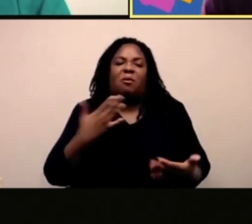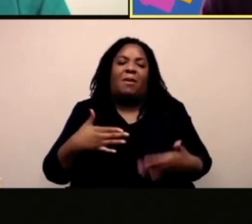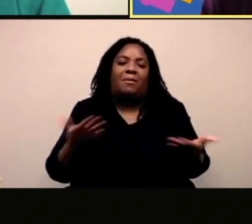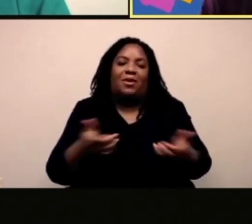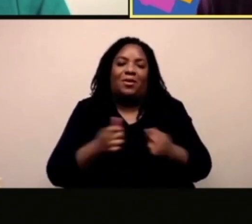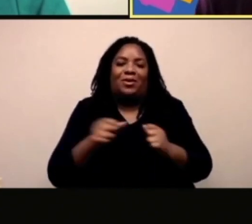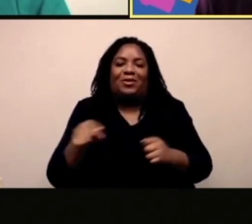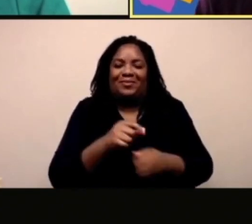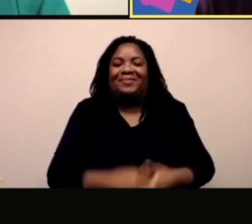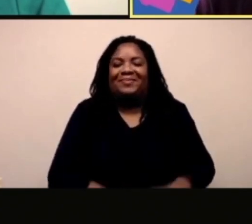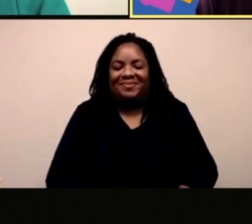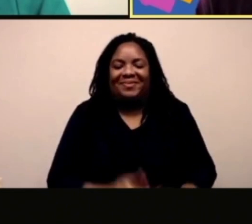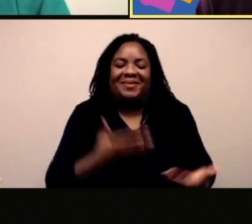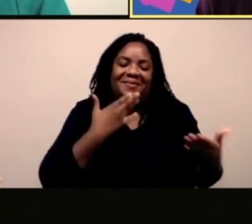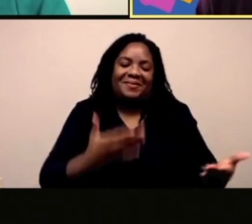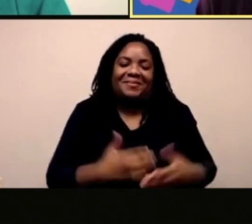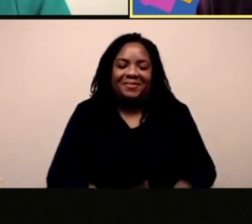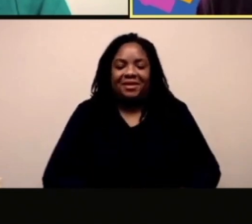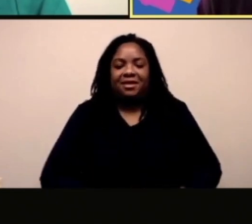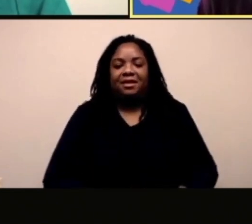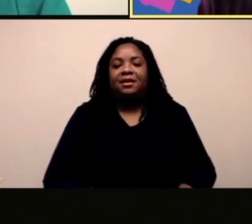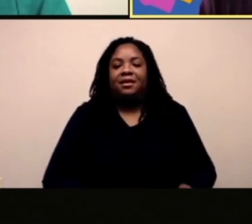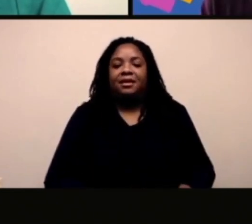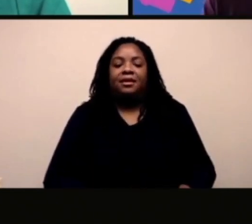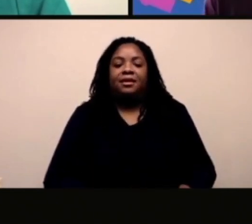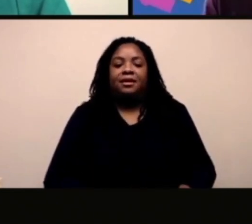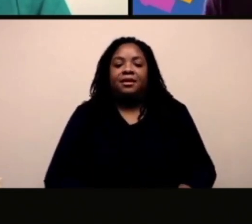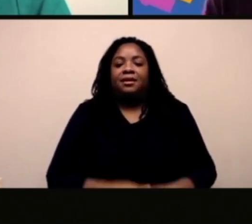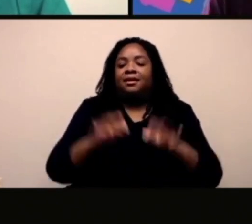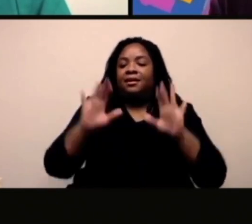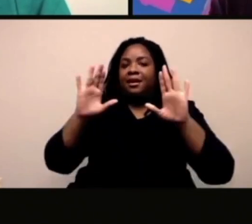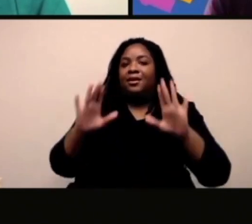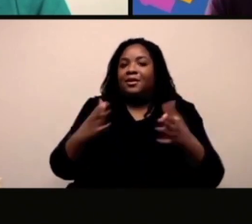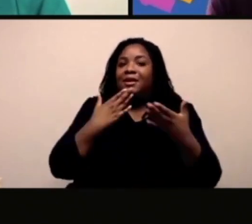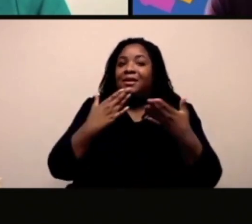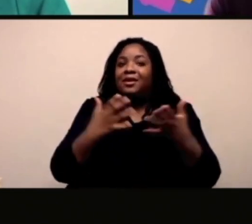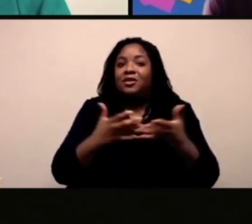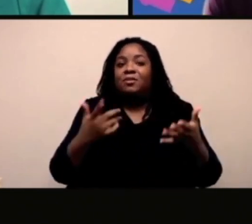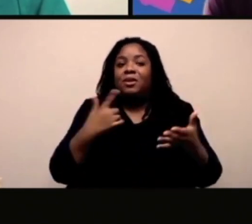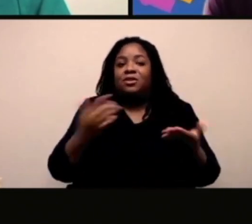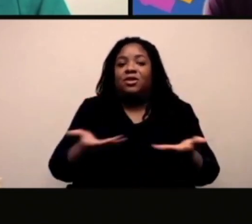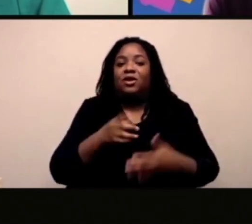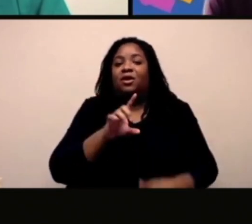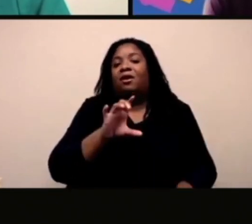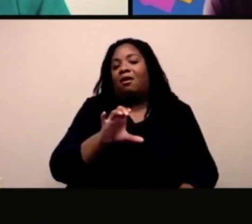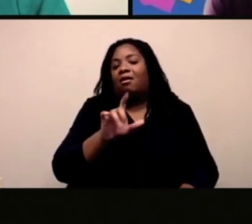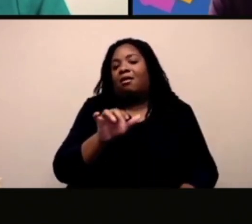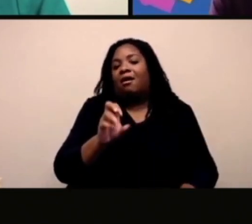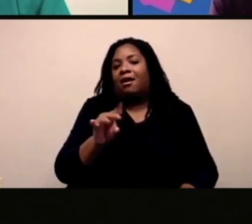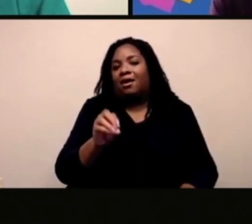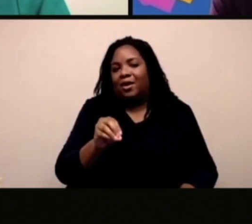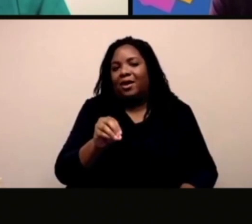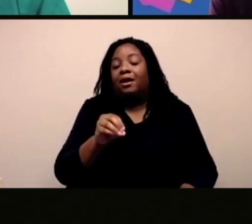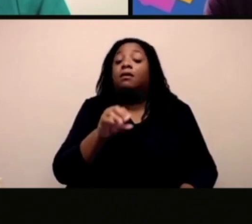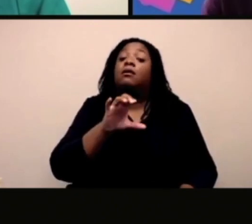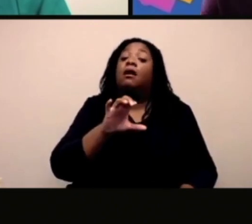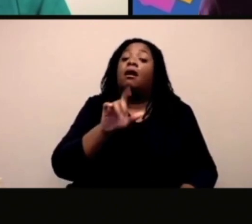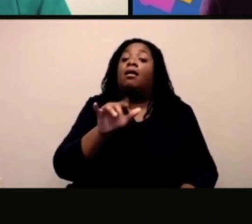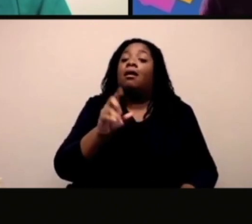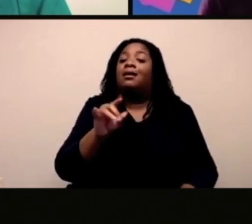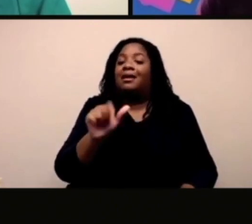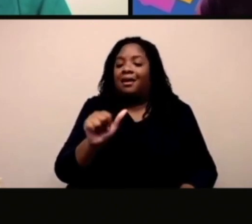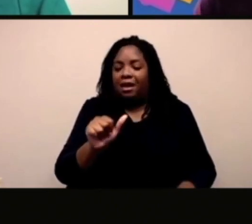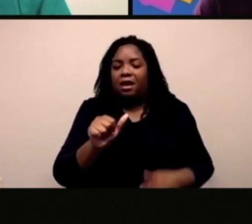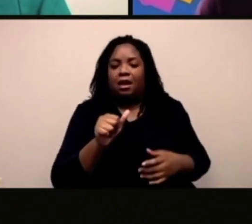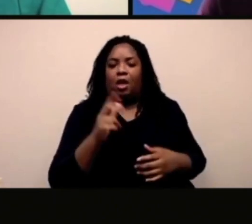you. Thank you. Awesome. Thank you for being here, Claudia. And last but not least, or I guess third but not